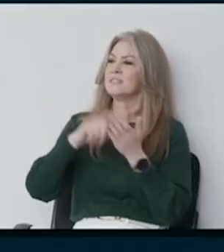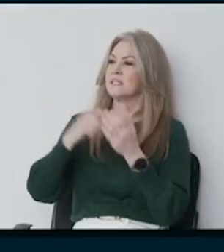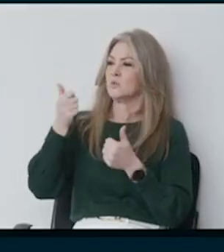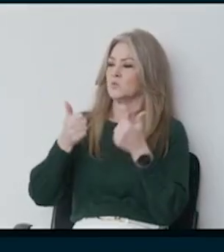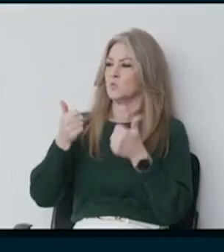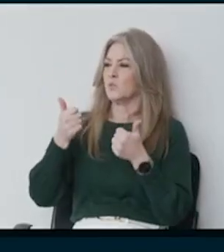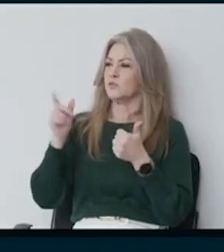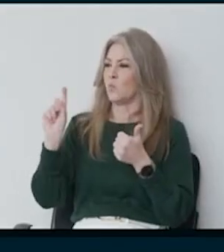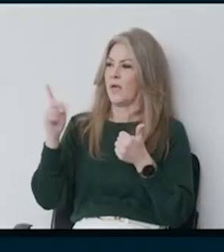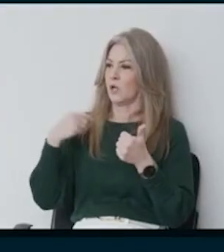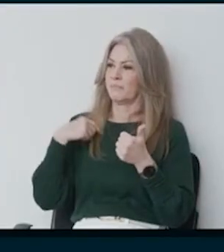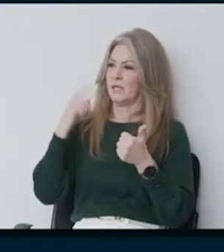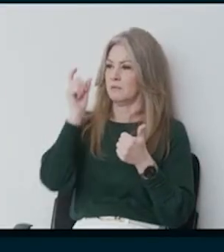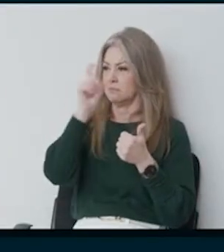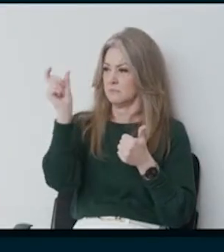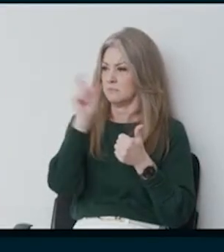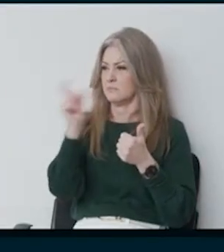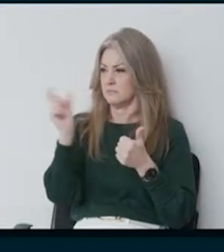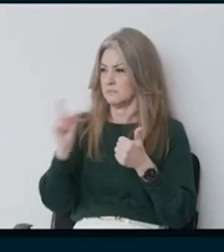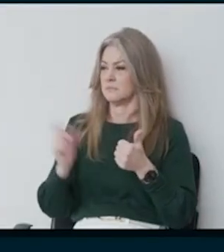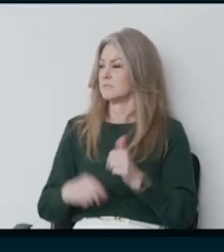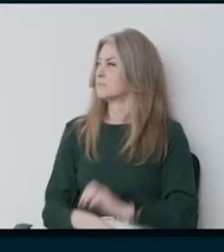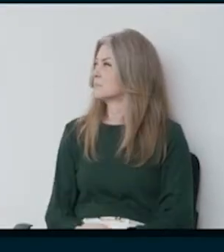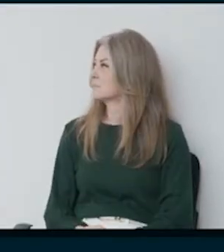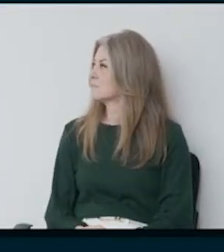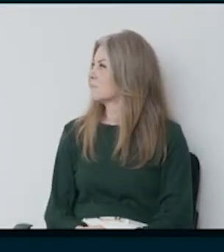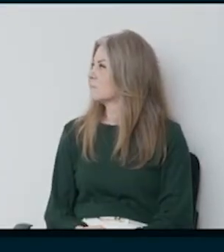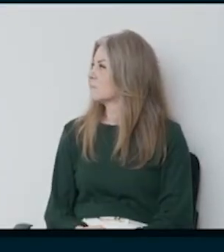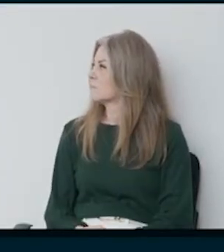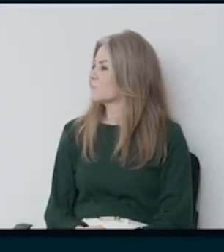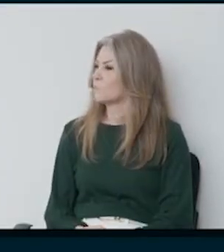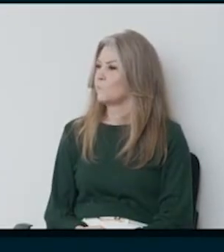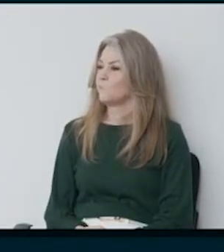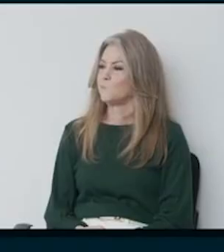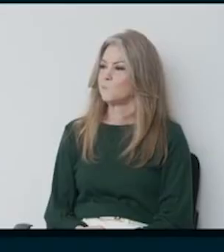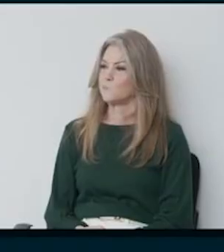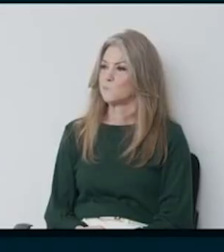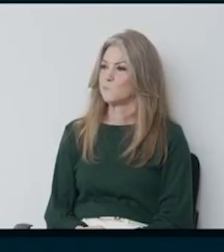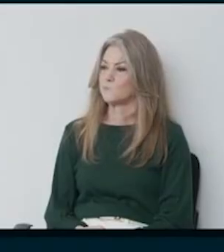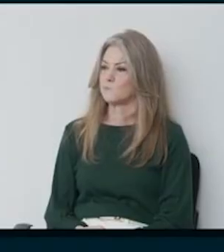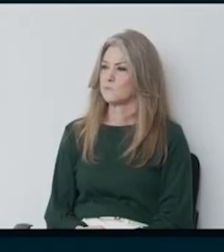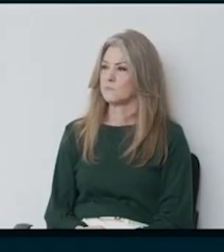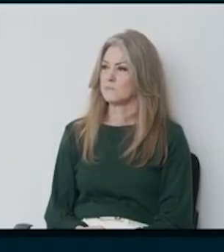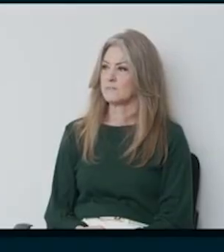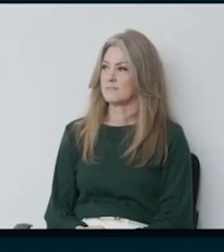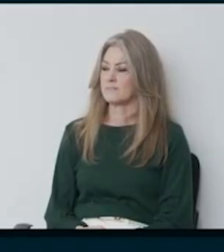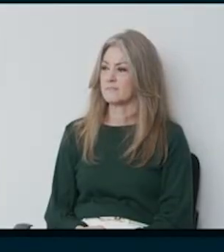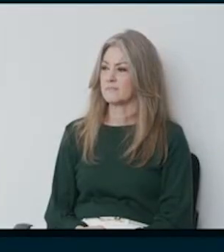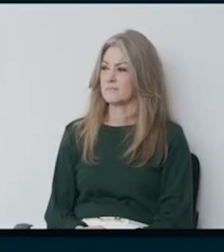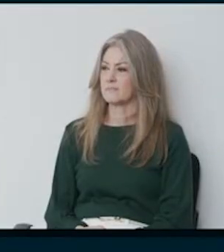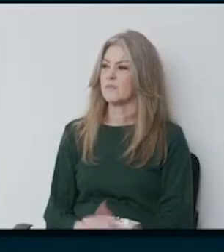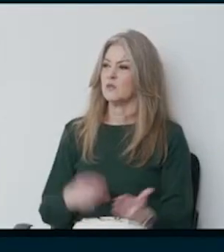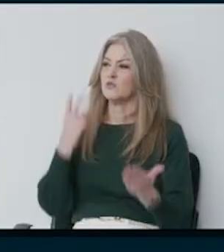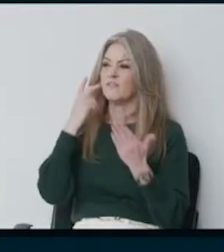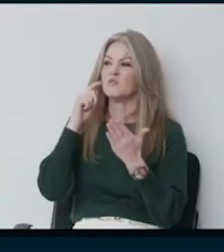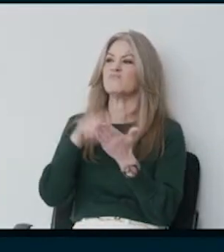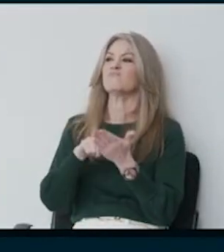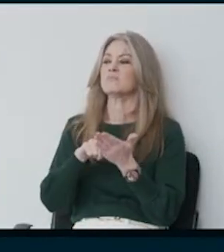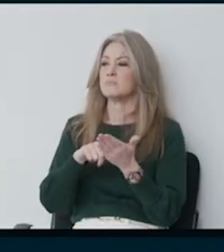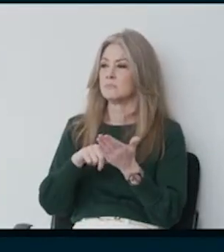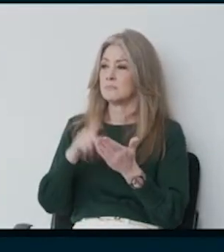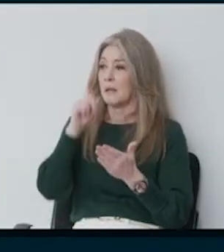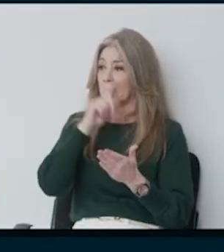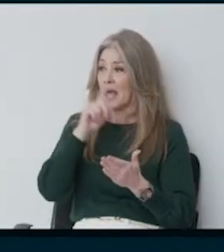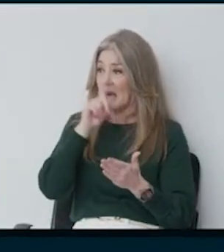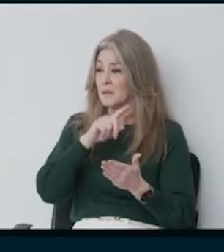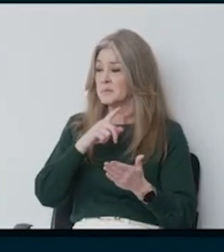to the search box and the search button. So it's that visual indication of focus. I can see it at all times as I'm tabbing through. As a mouse user, you can